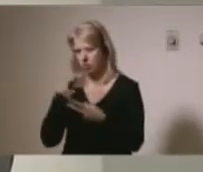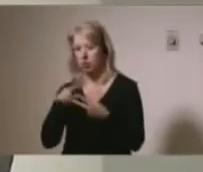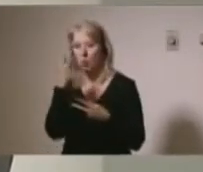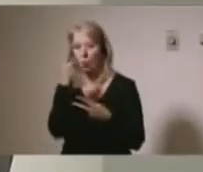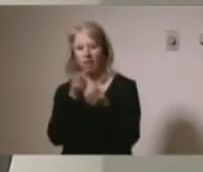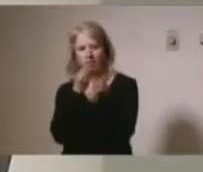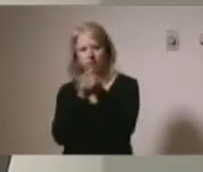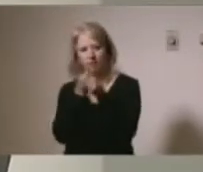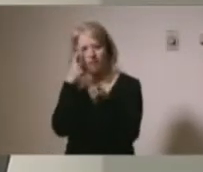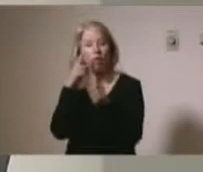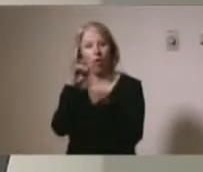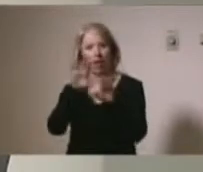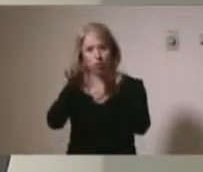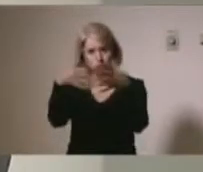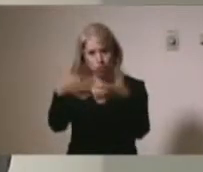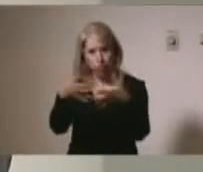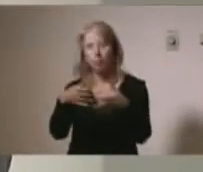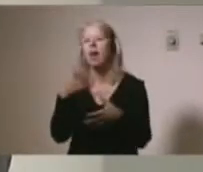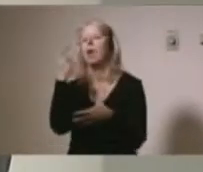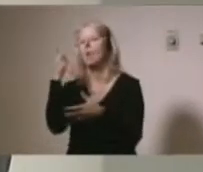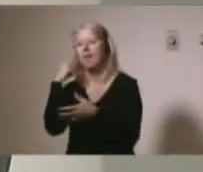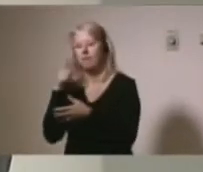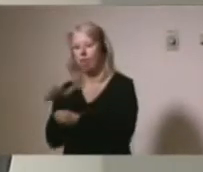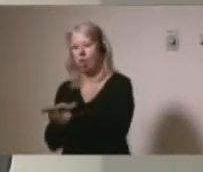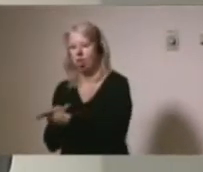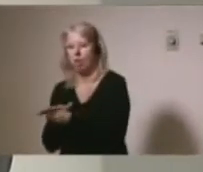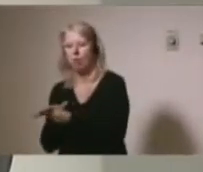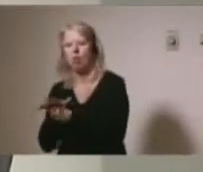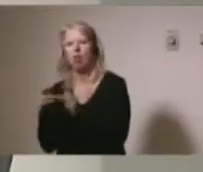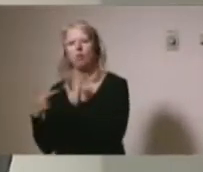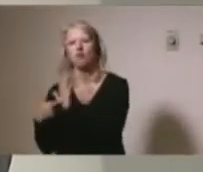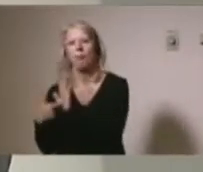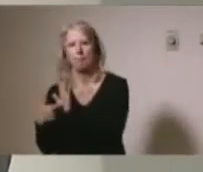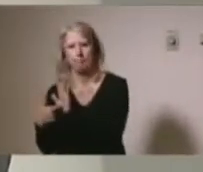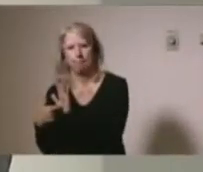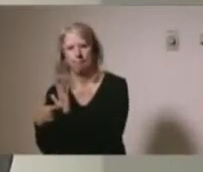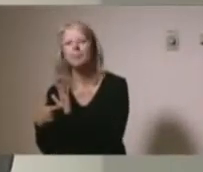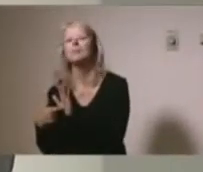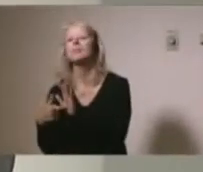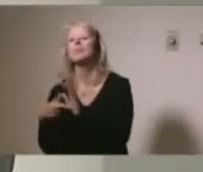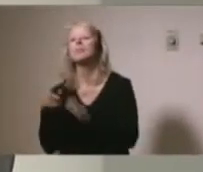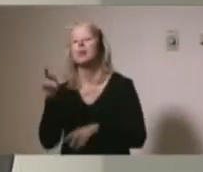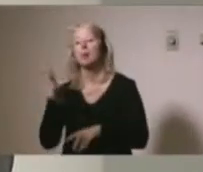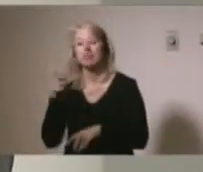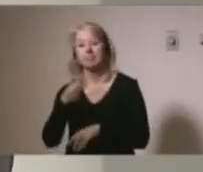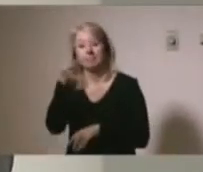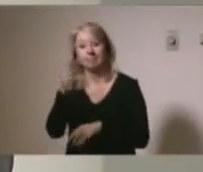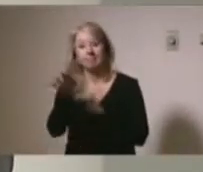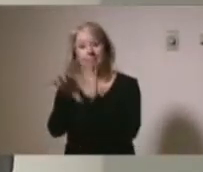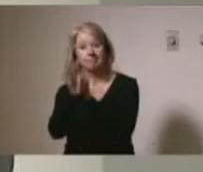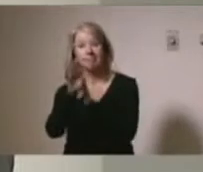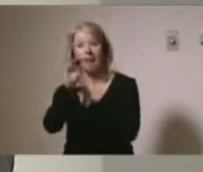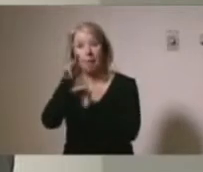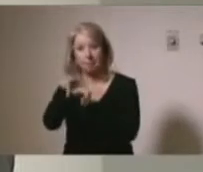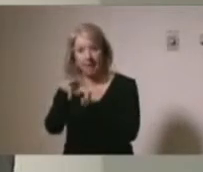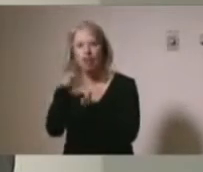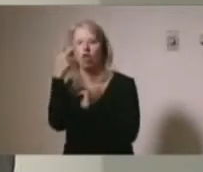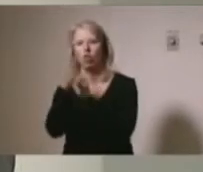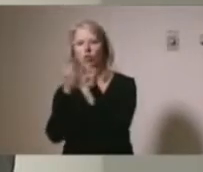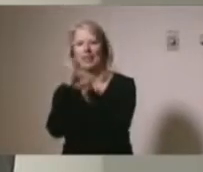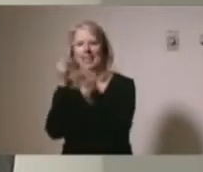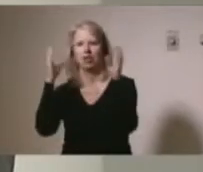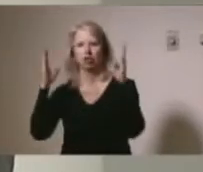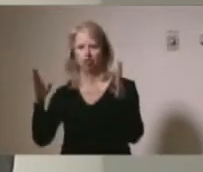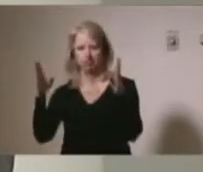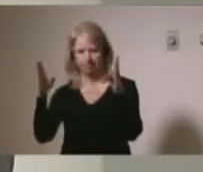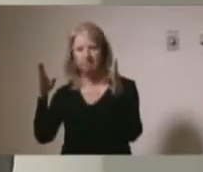party and the other for the local representative. We have a 3-year term of Parliament, and there's an election this year